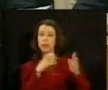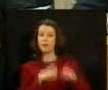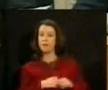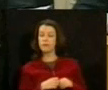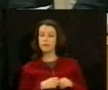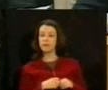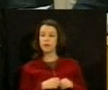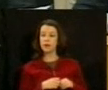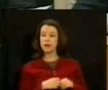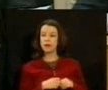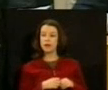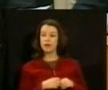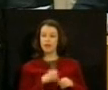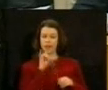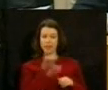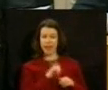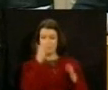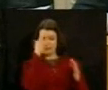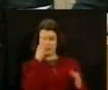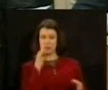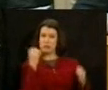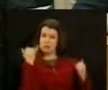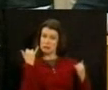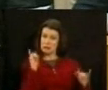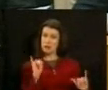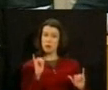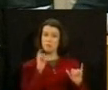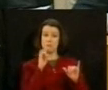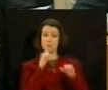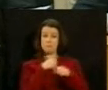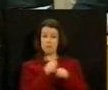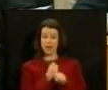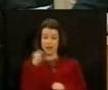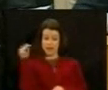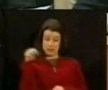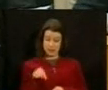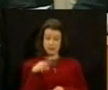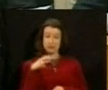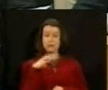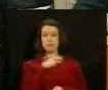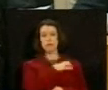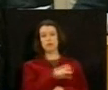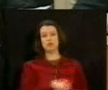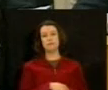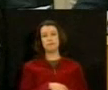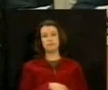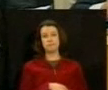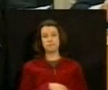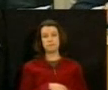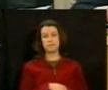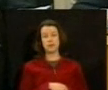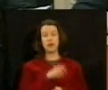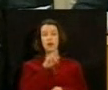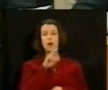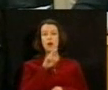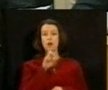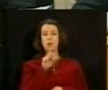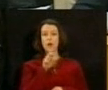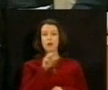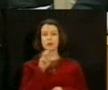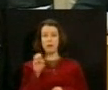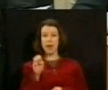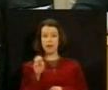That decision is still going to be made right here on this commission. Now, a resume is a